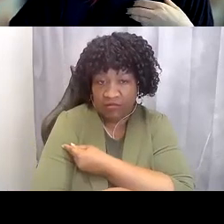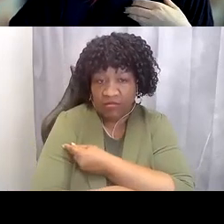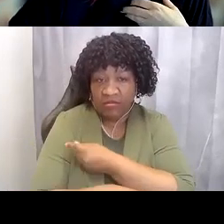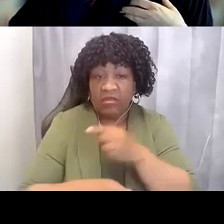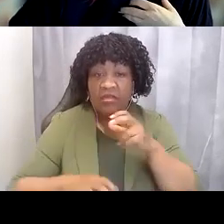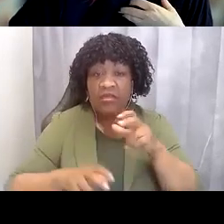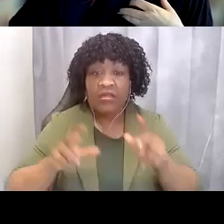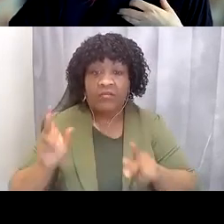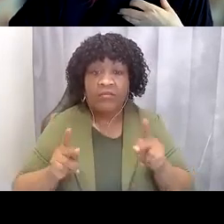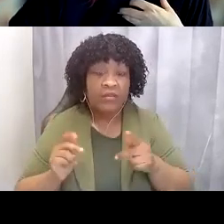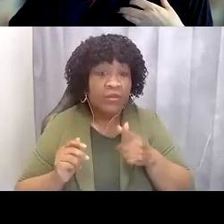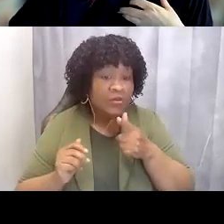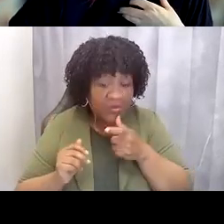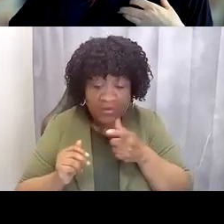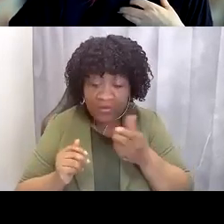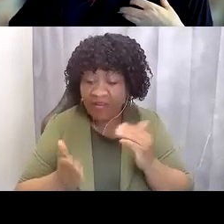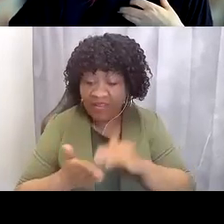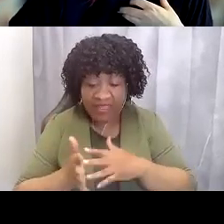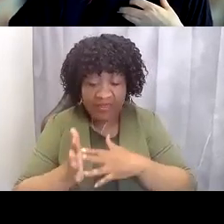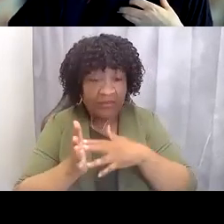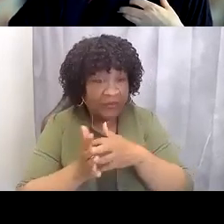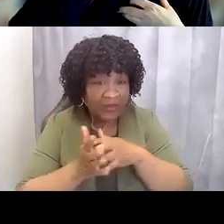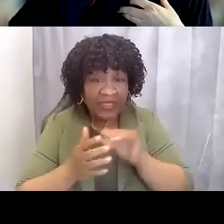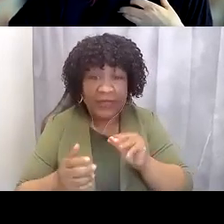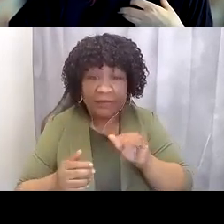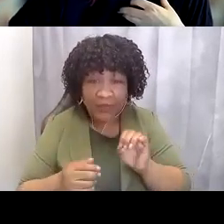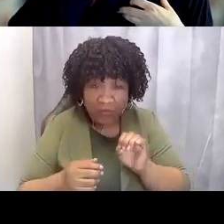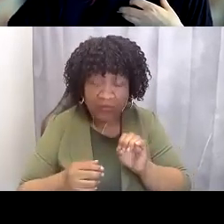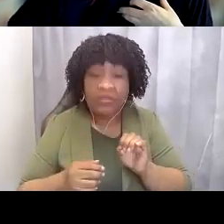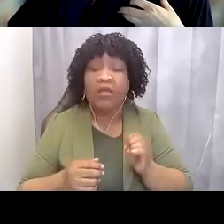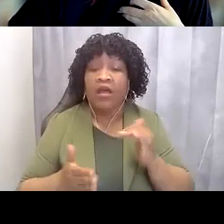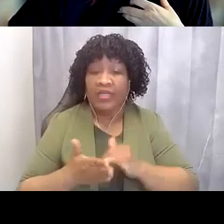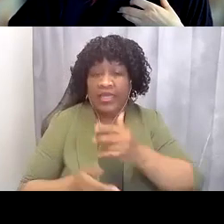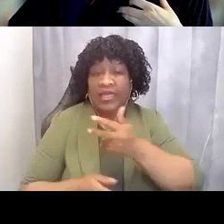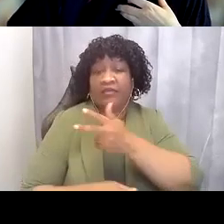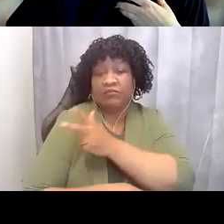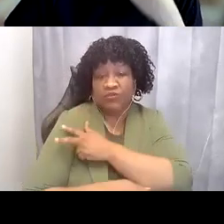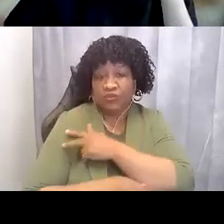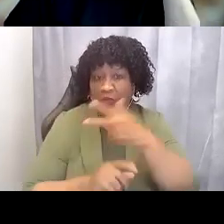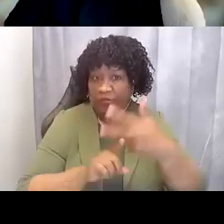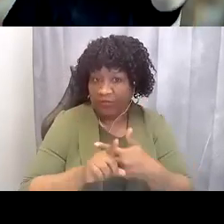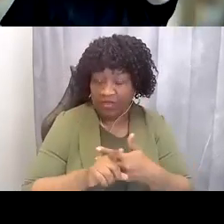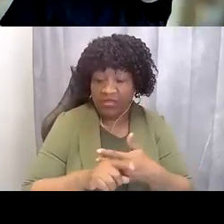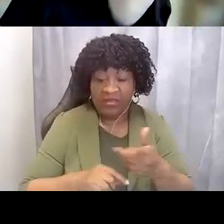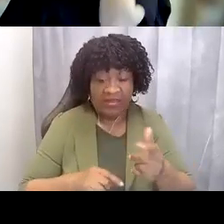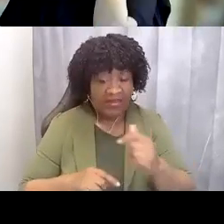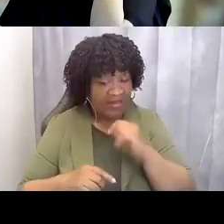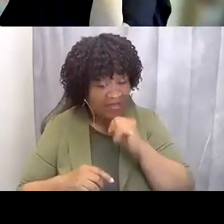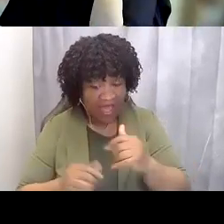who are immunocompromised, they would then also get a booster at 3 months. And folks who are not